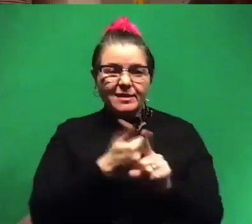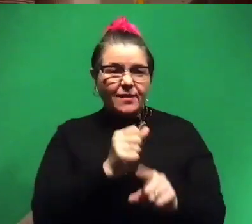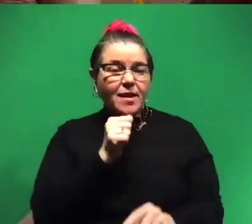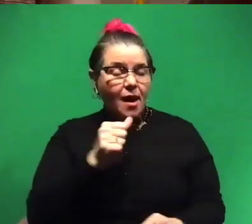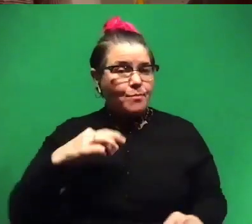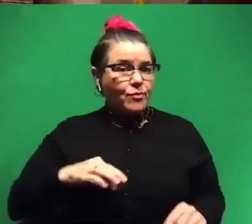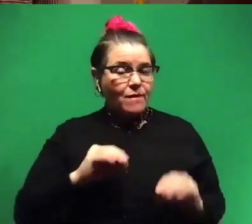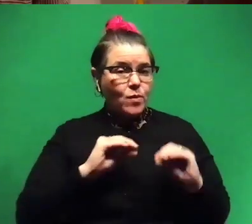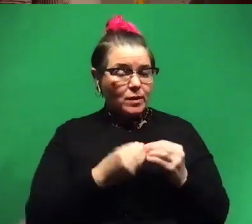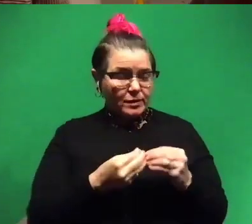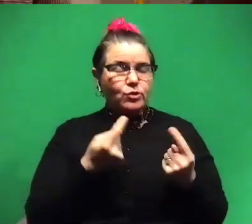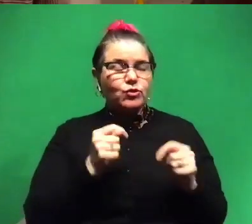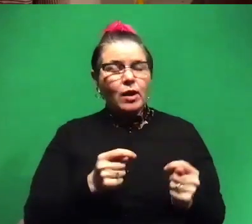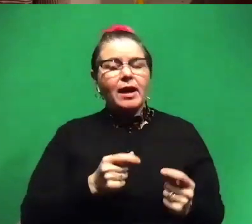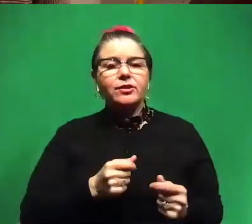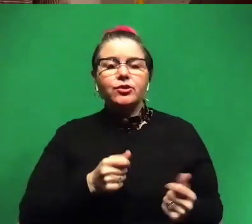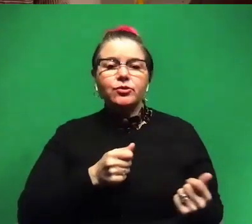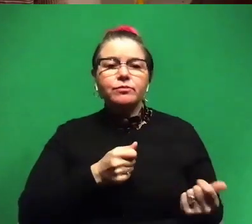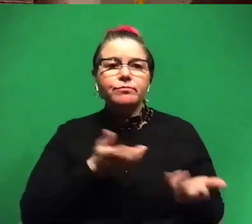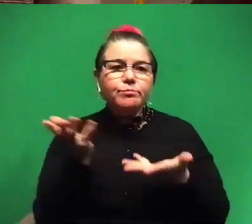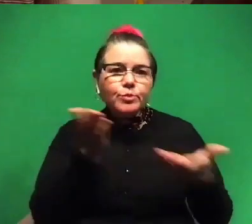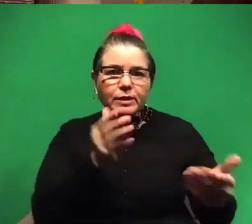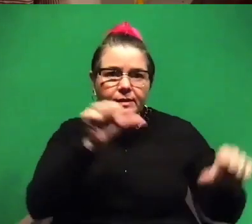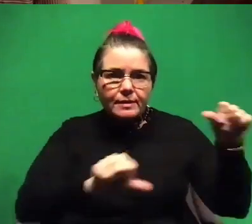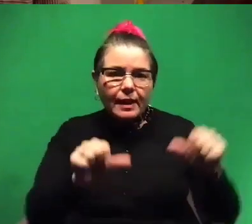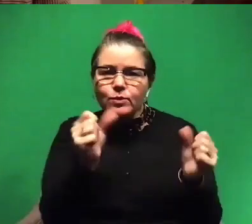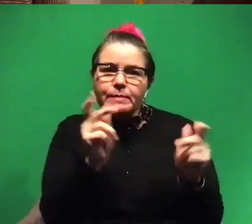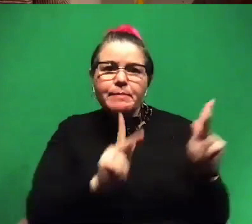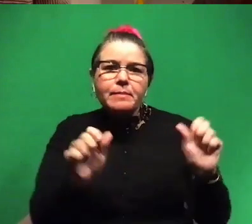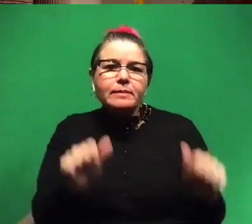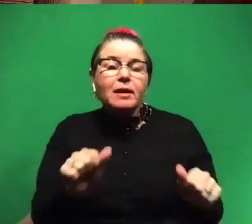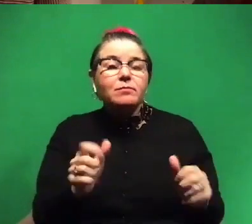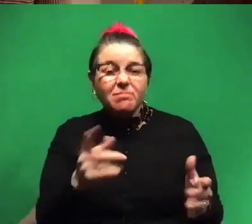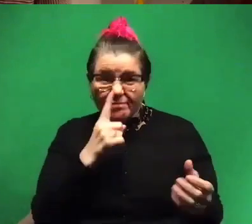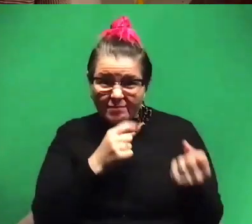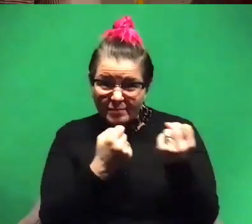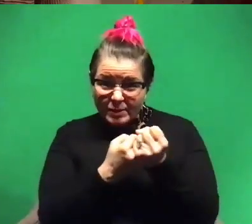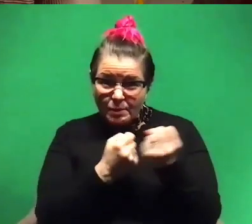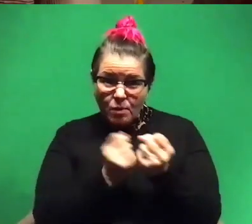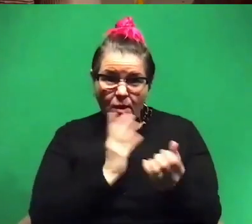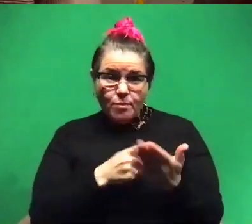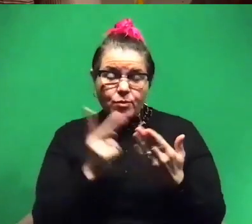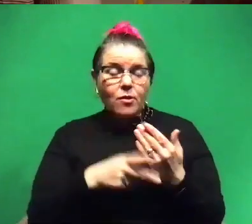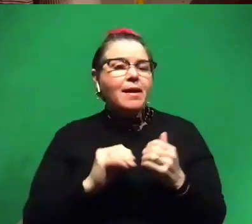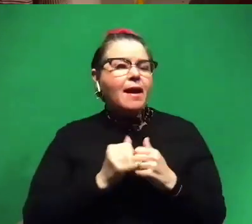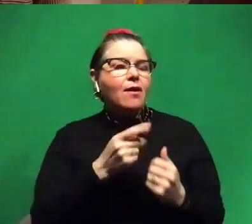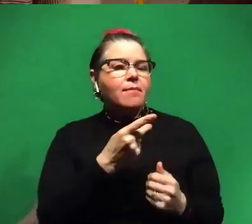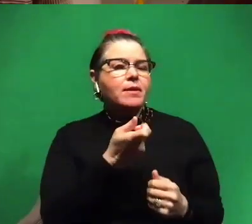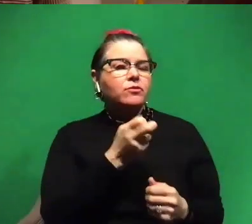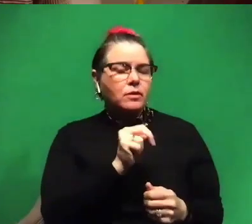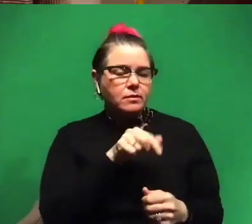and we try to bring science to people as much as humanly possible. And so if you can support our program, you can do that at